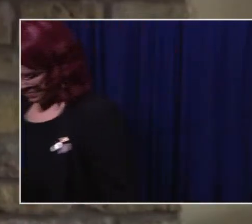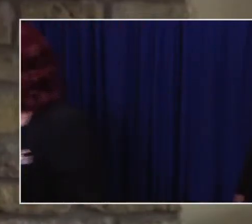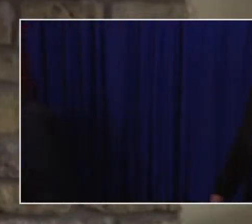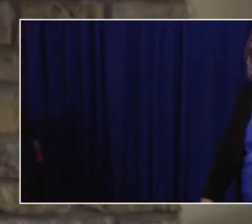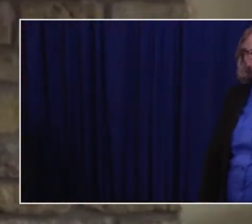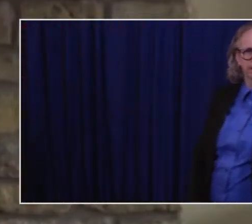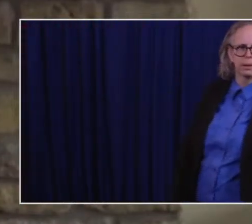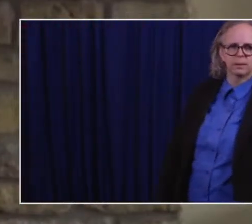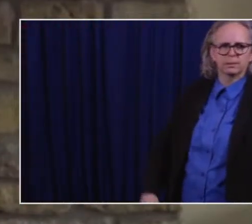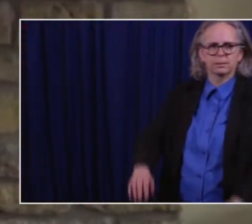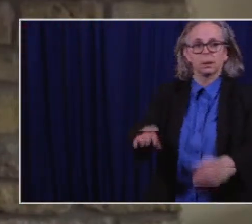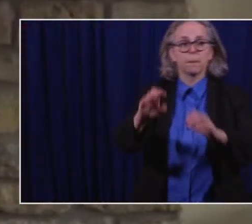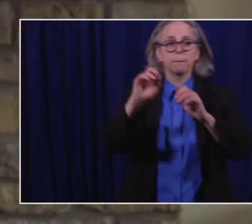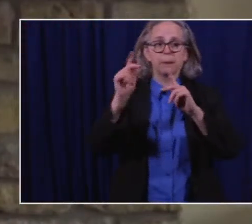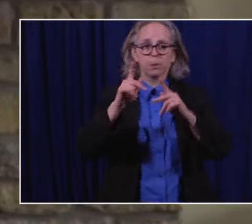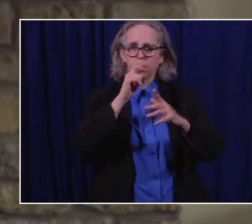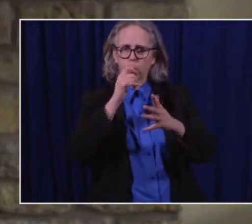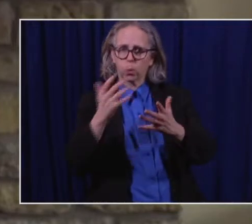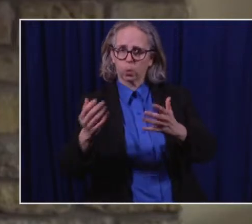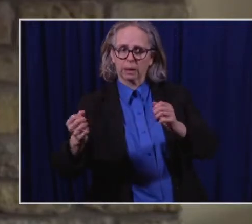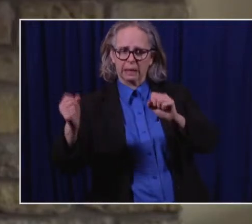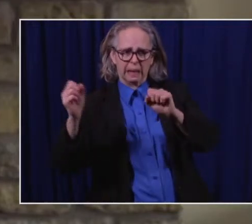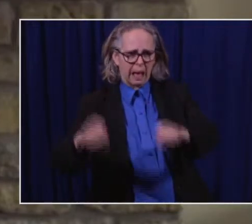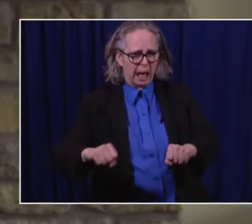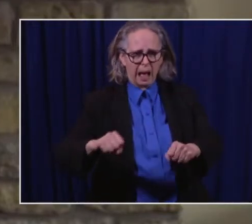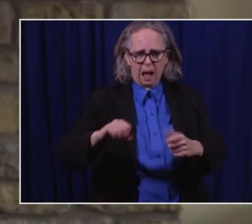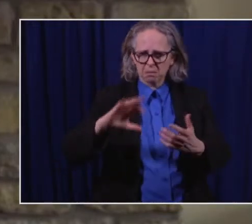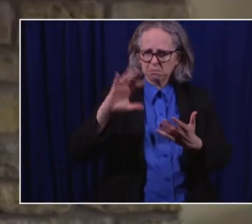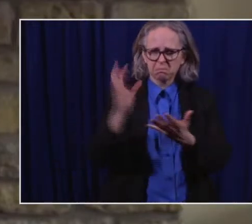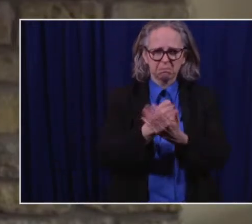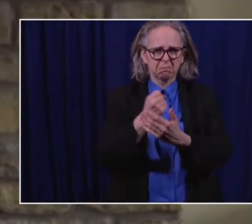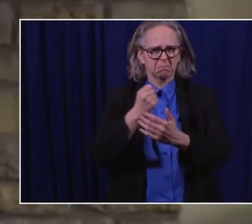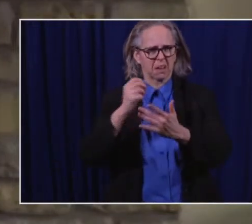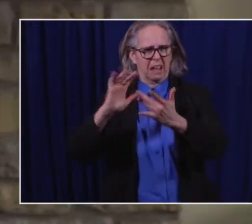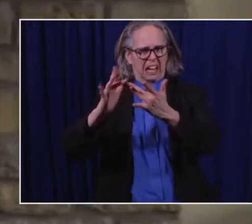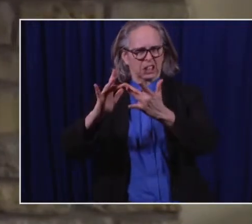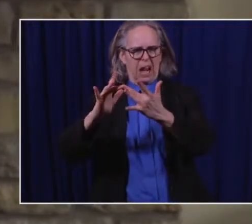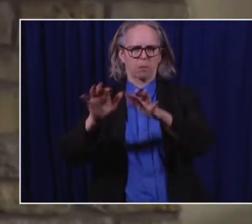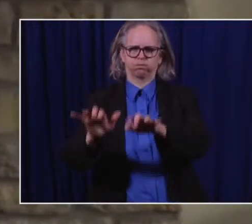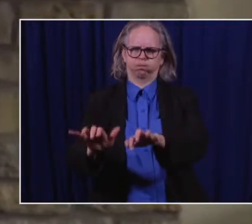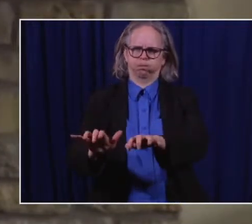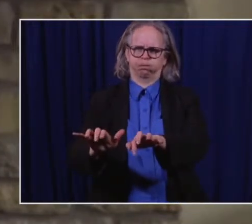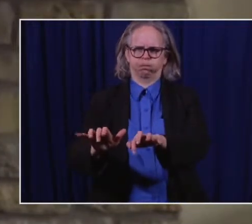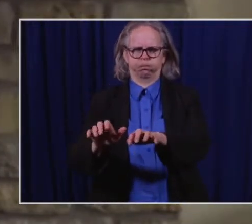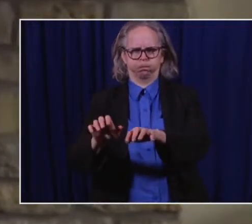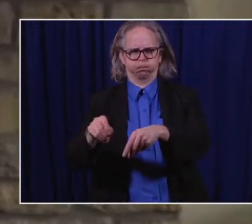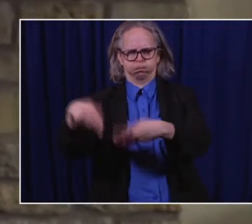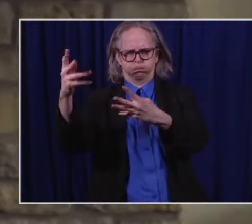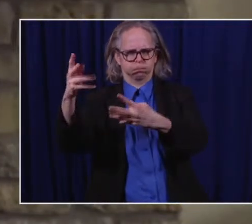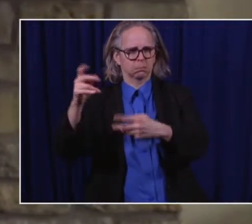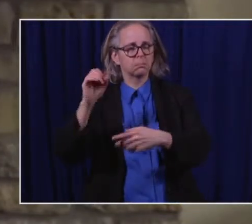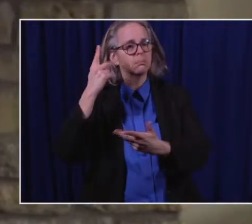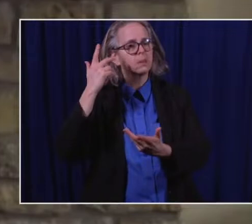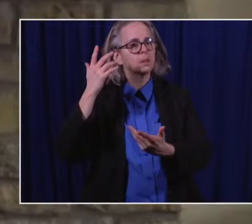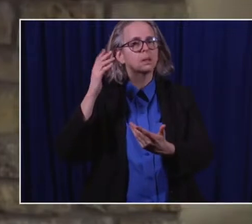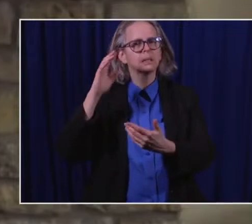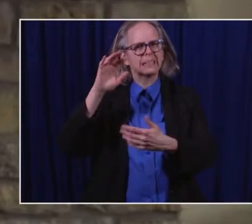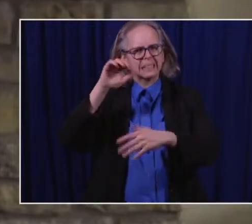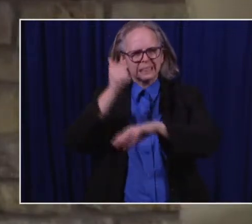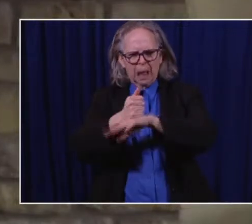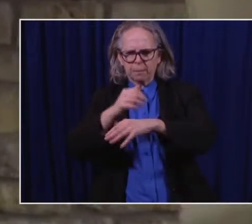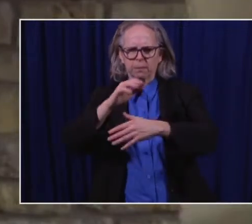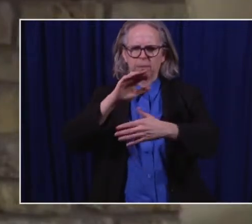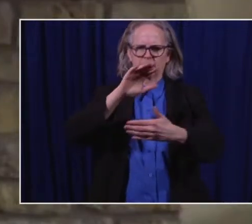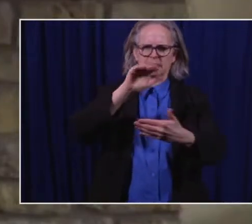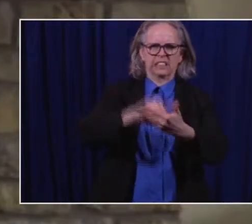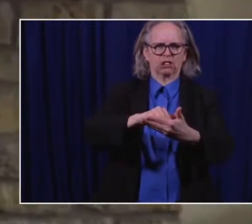we're developing, and we should have this fairly soon, a way that you can go on the internet in one place, one